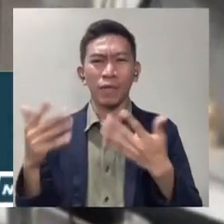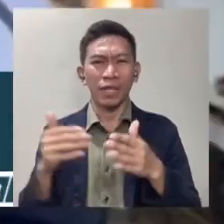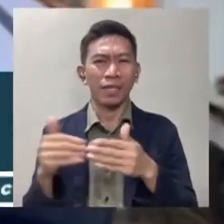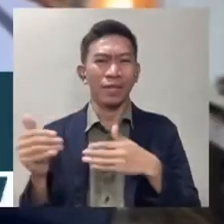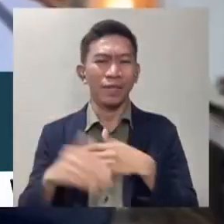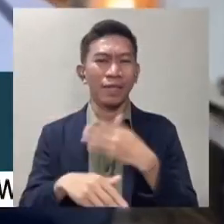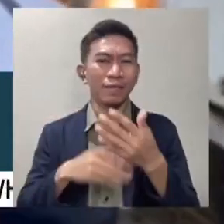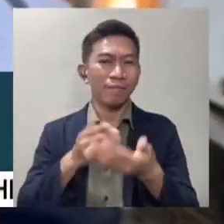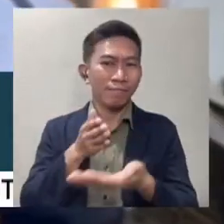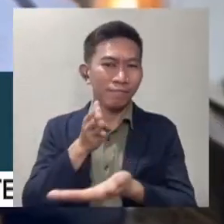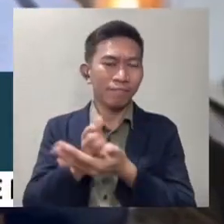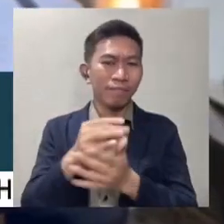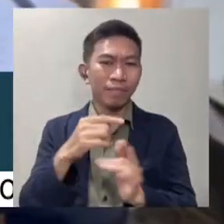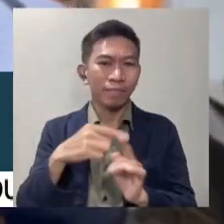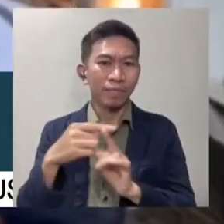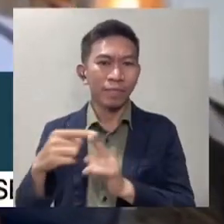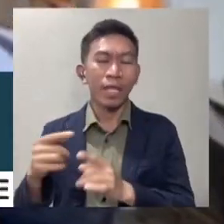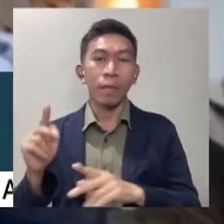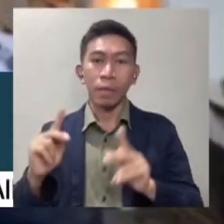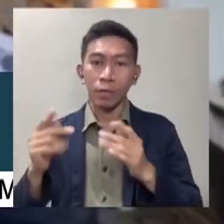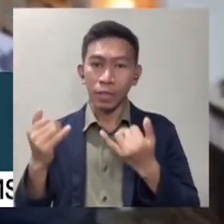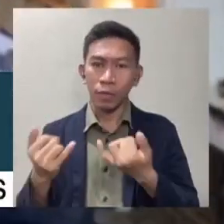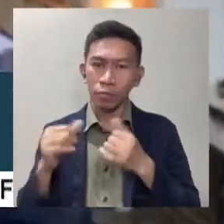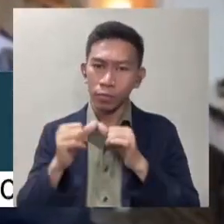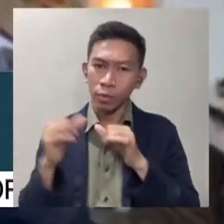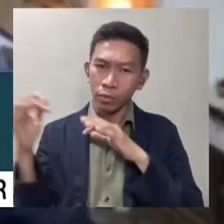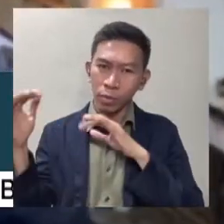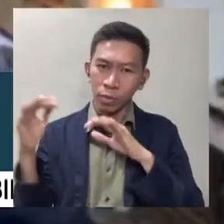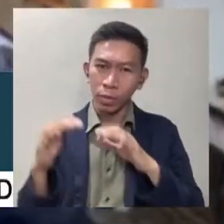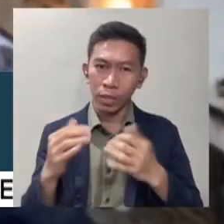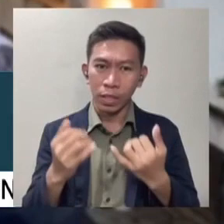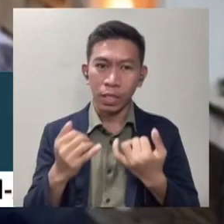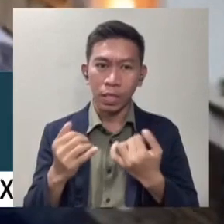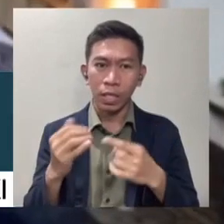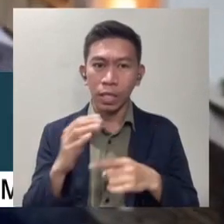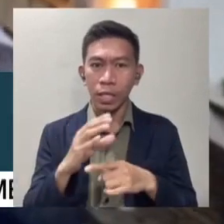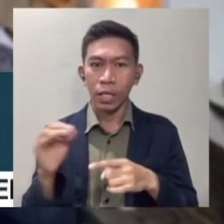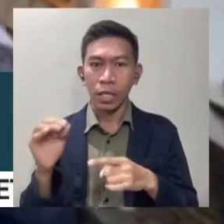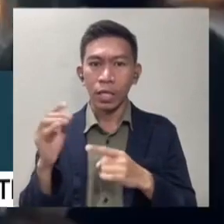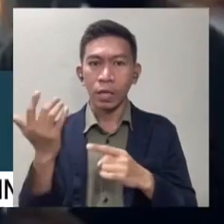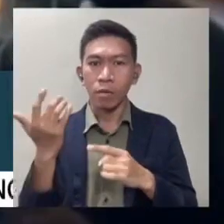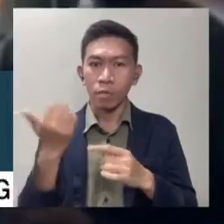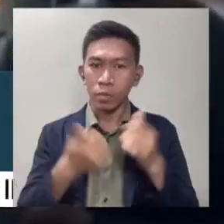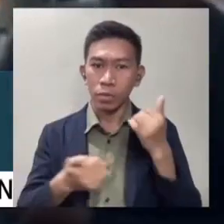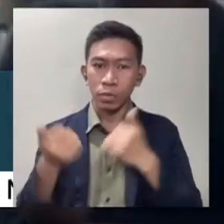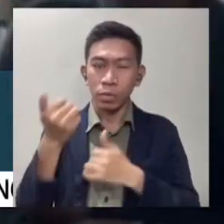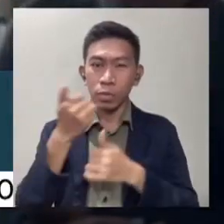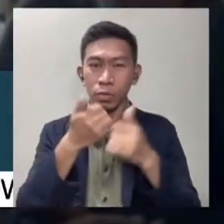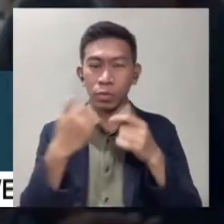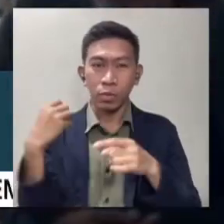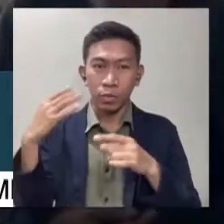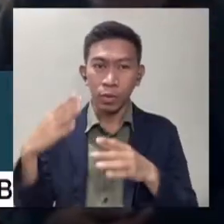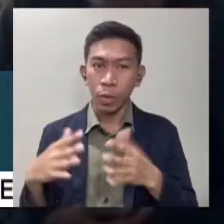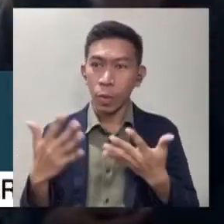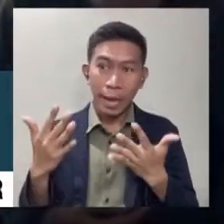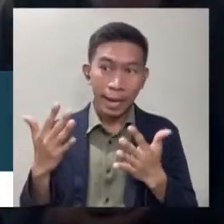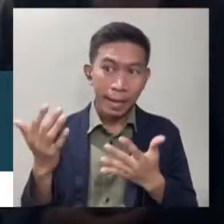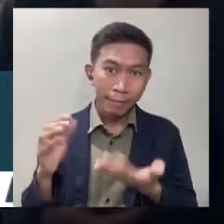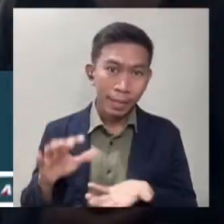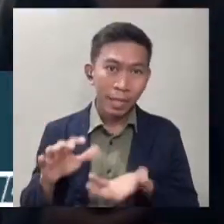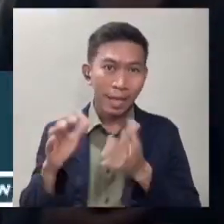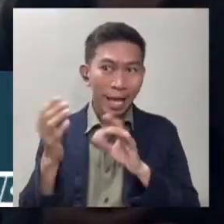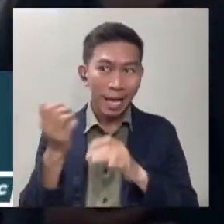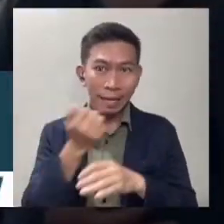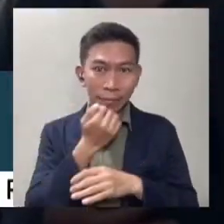days. People continue to flock the cemetery at this time, and the authorities have not logged also any untoward incident